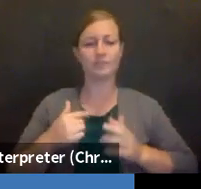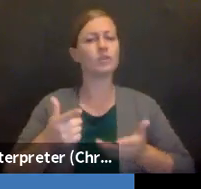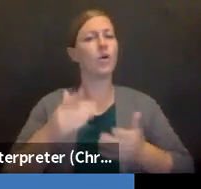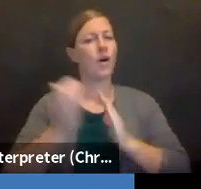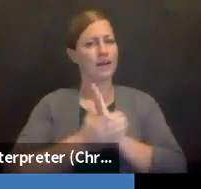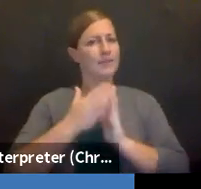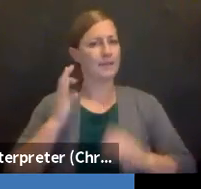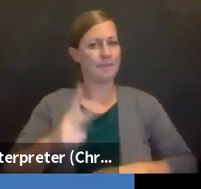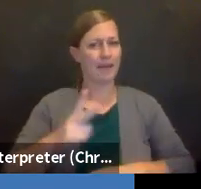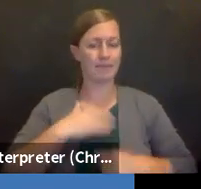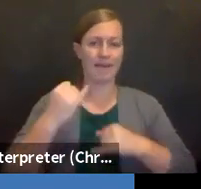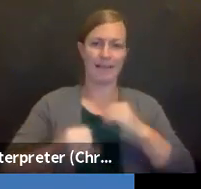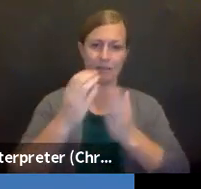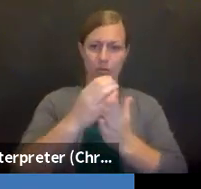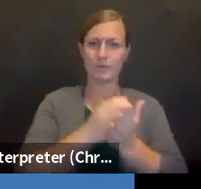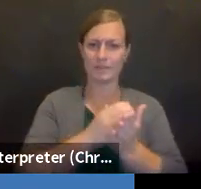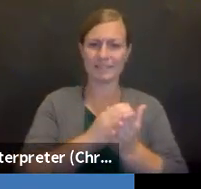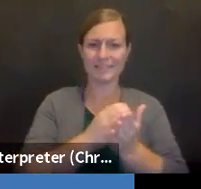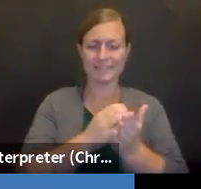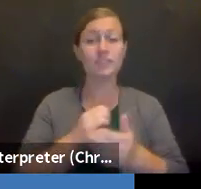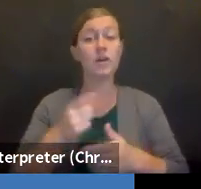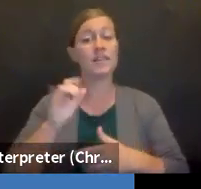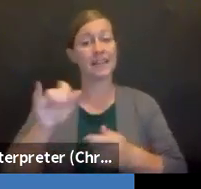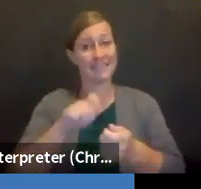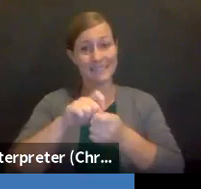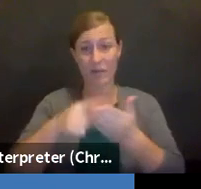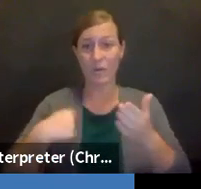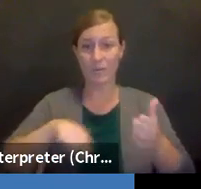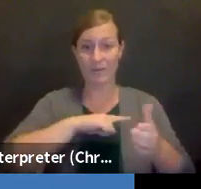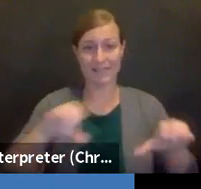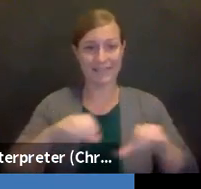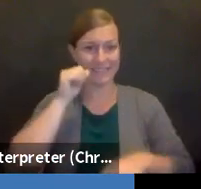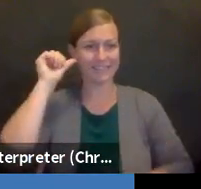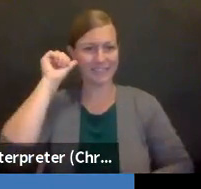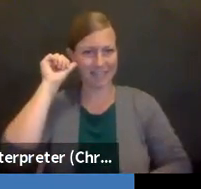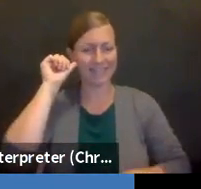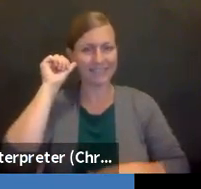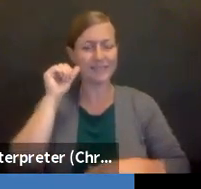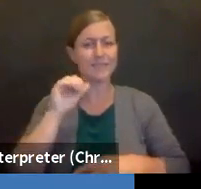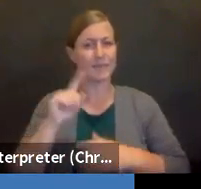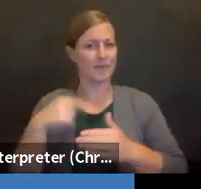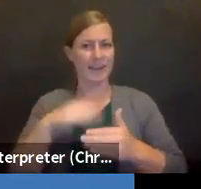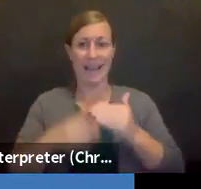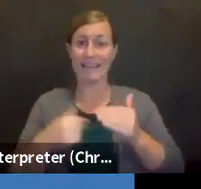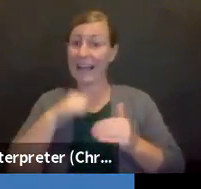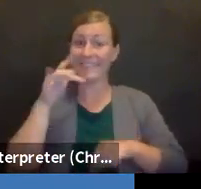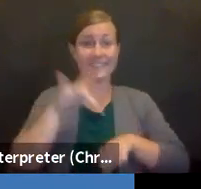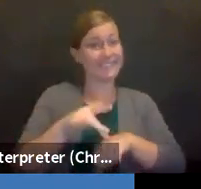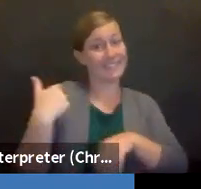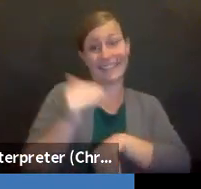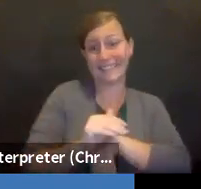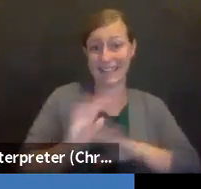to my last course I was at. So this is exactly what we did yesterday. This is where we ended yesterday. I did not mess with this last night.